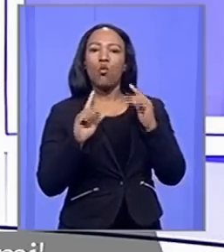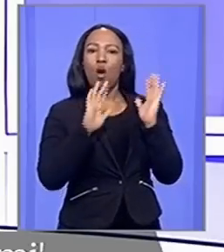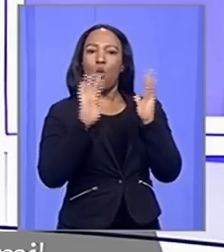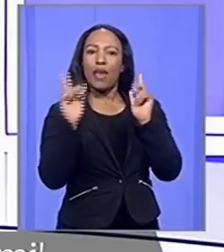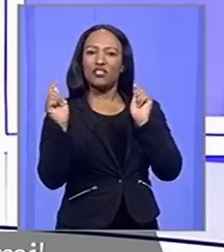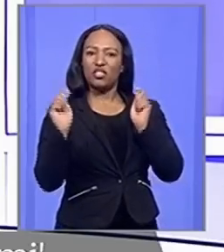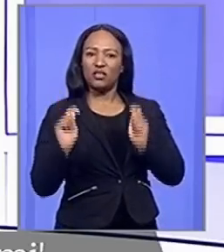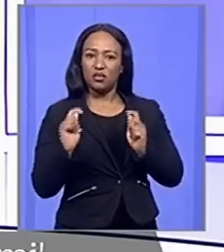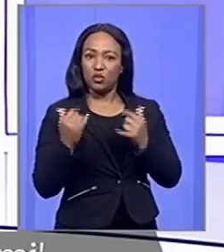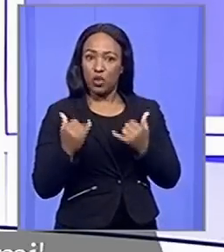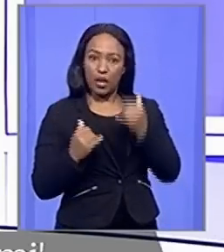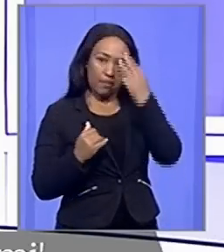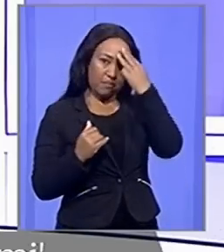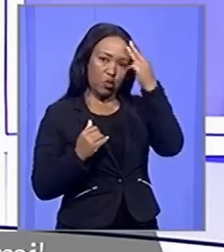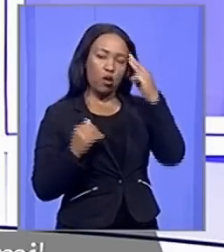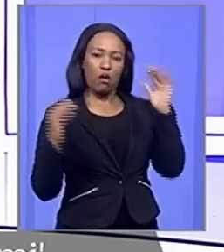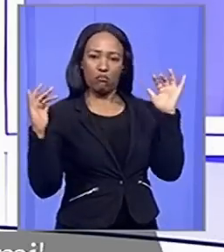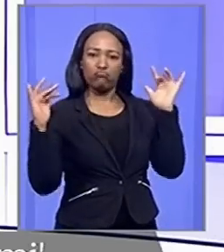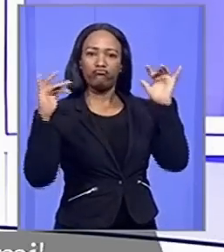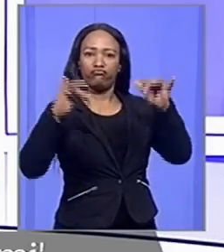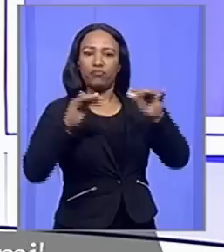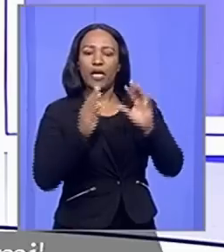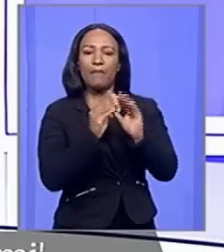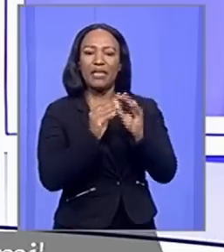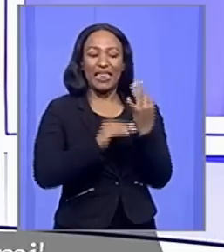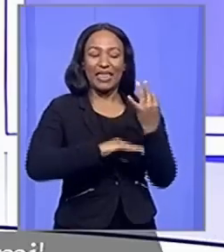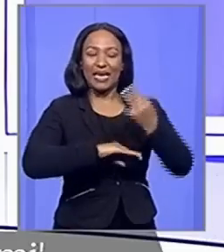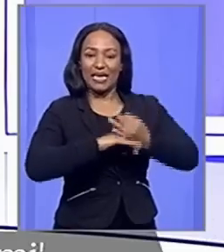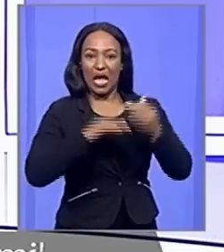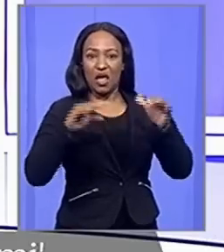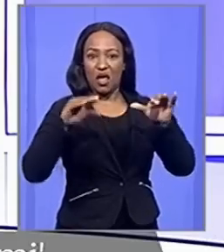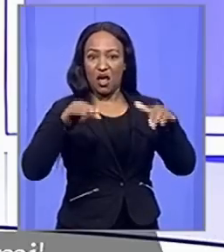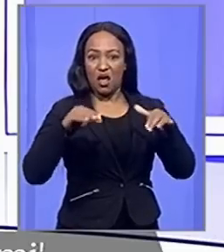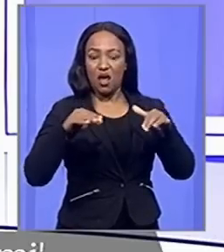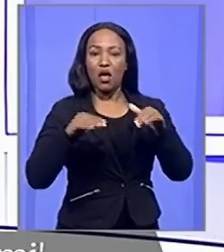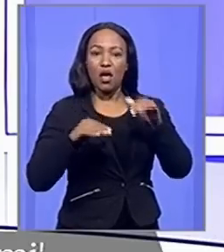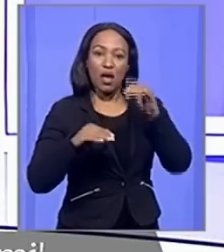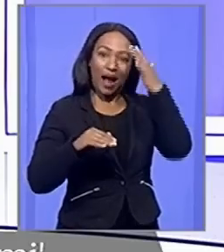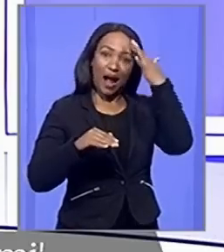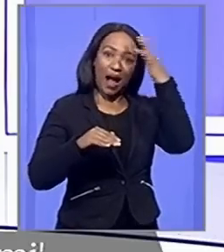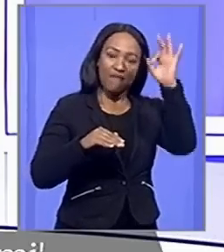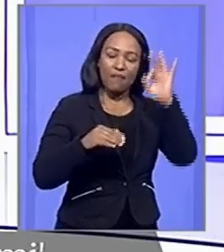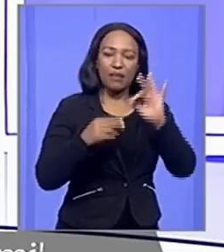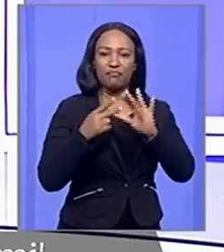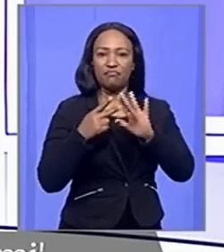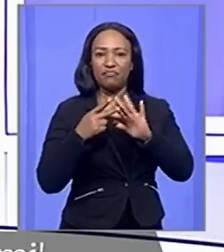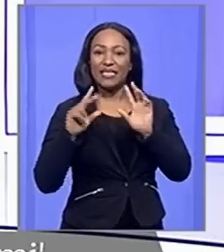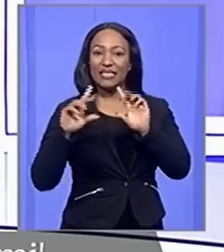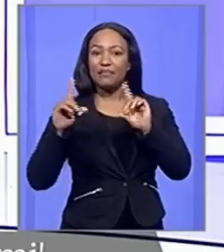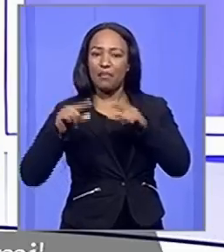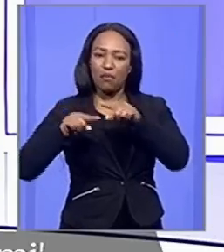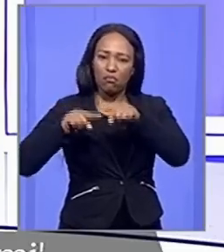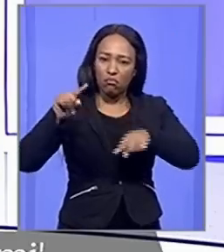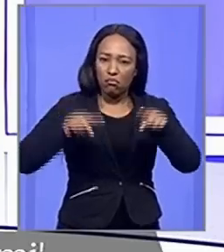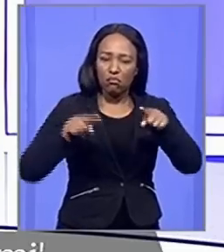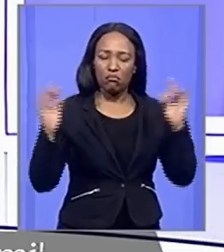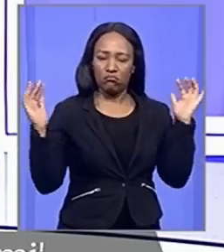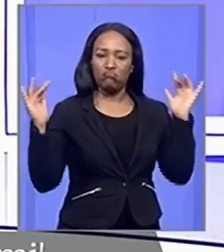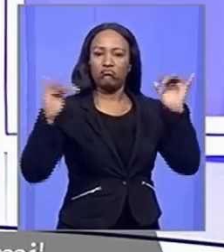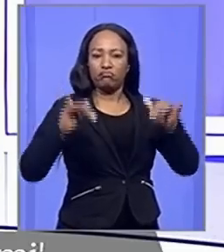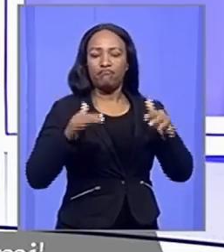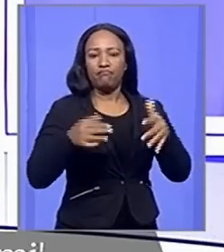ka Pretoria lehono. Kopano ye ya matšatši a mararo e tsenetšwe ke bahlankedi ba mmušo le mafapa ao a fapanego.